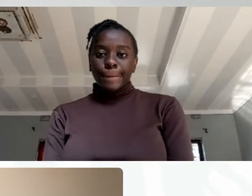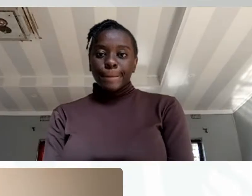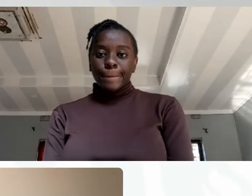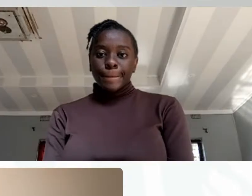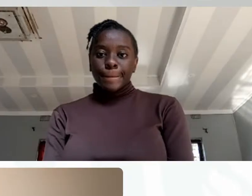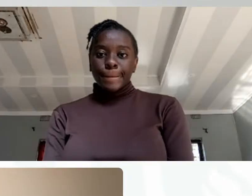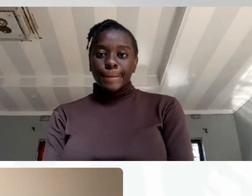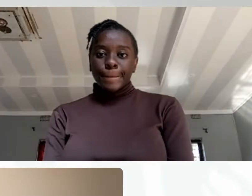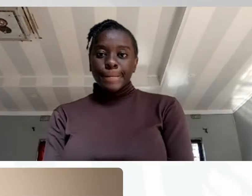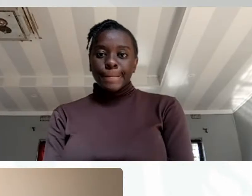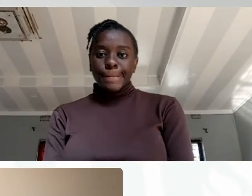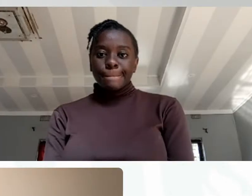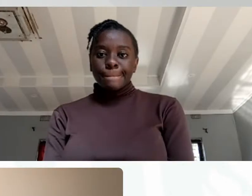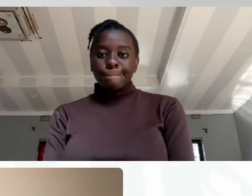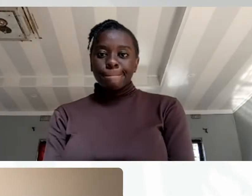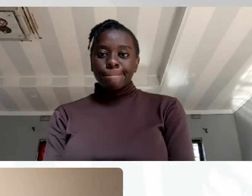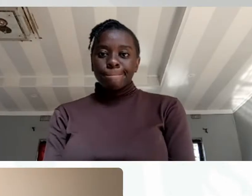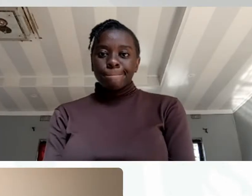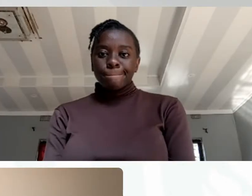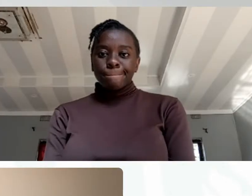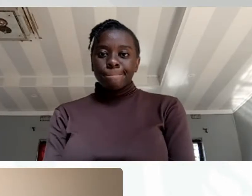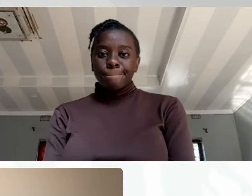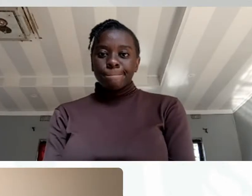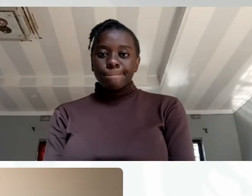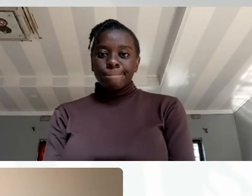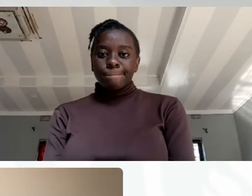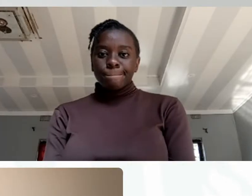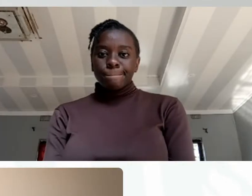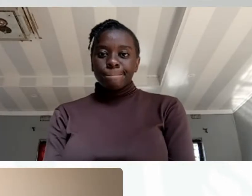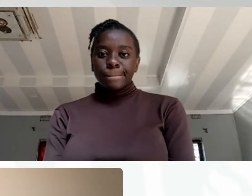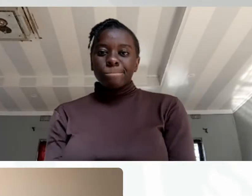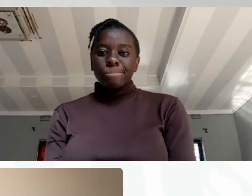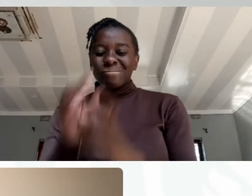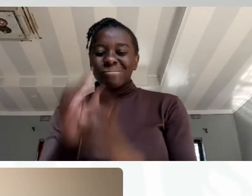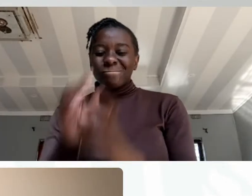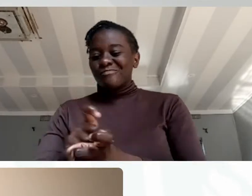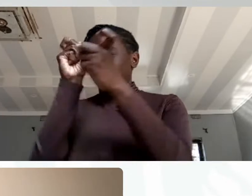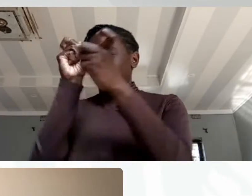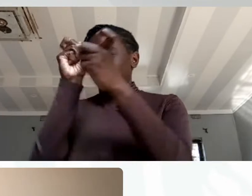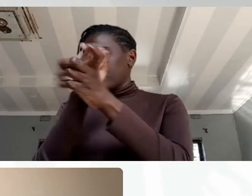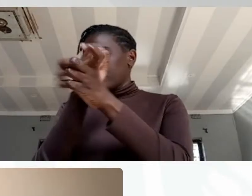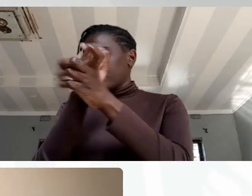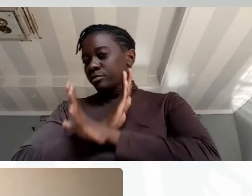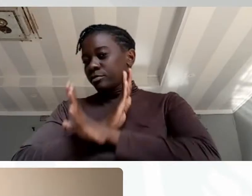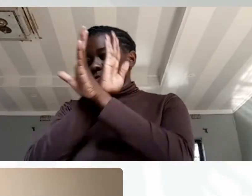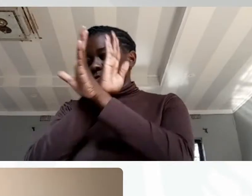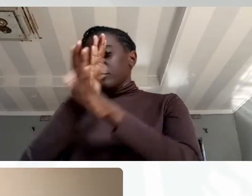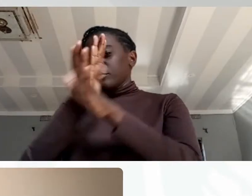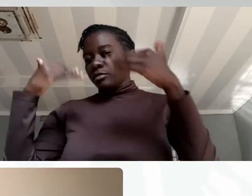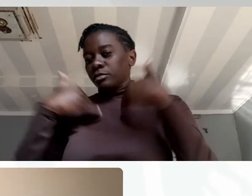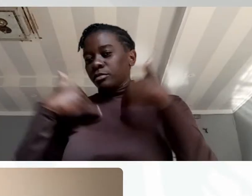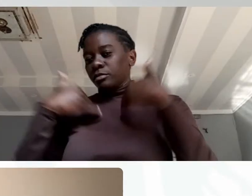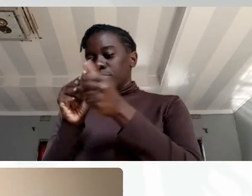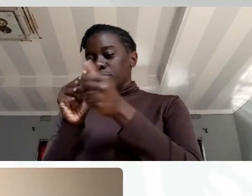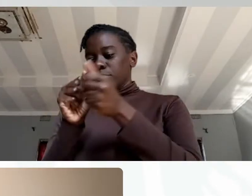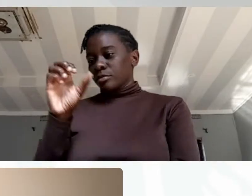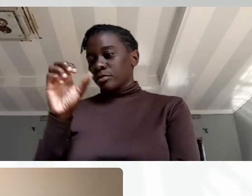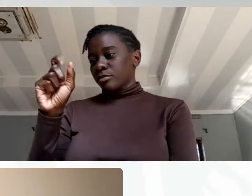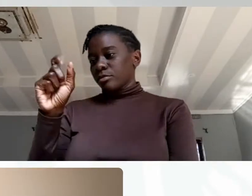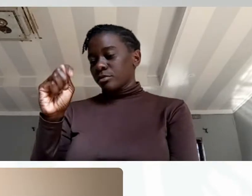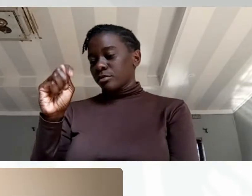help reduce stigma? What public health intervention have